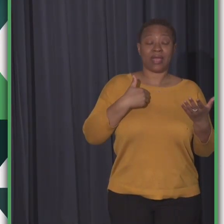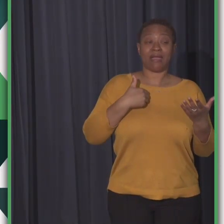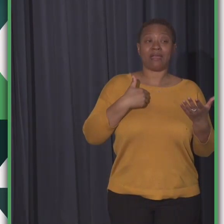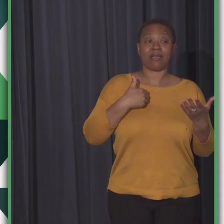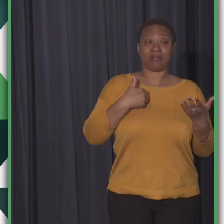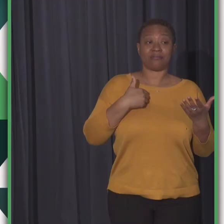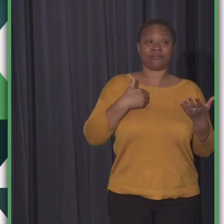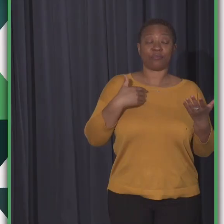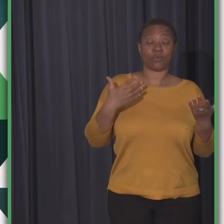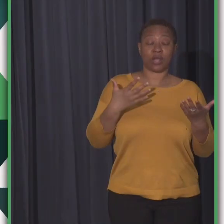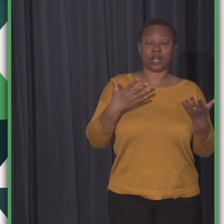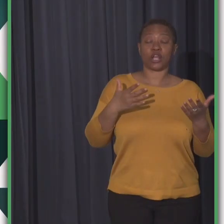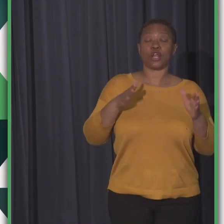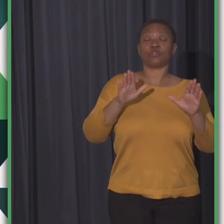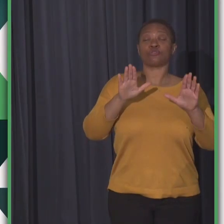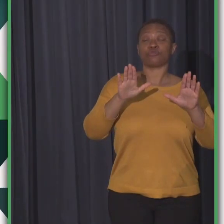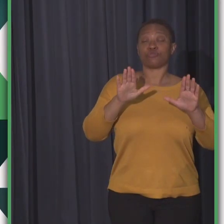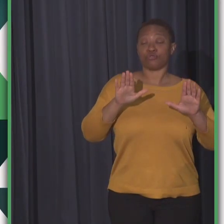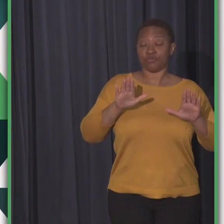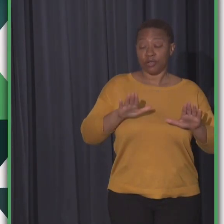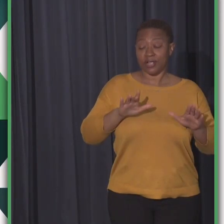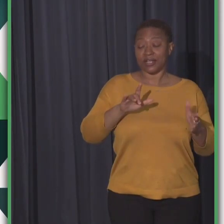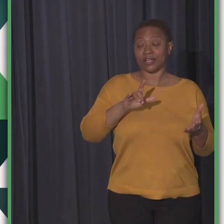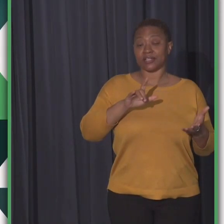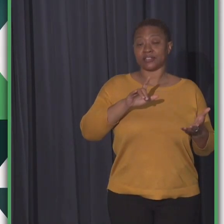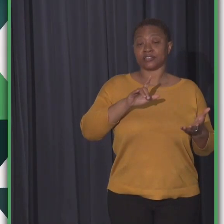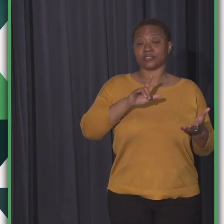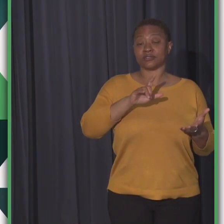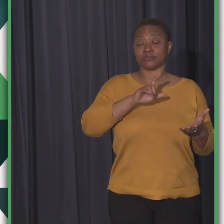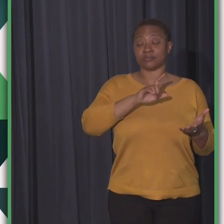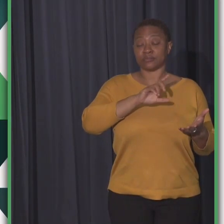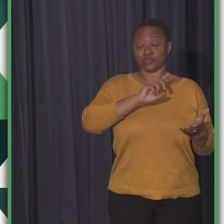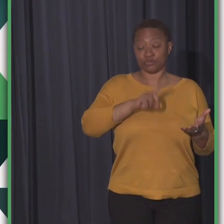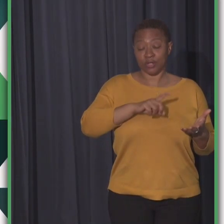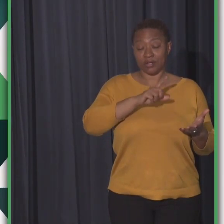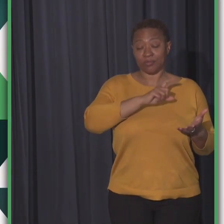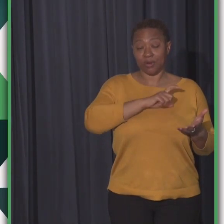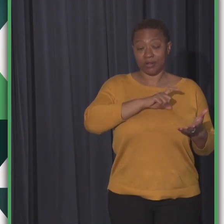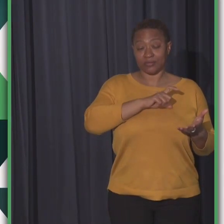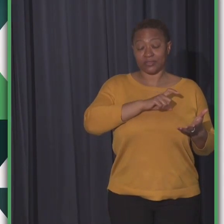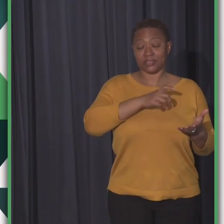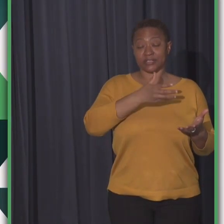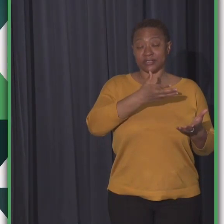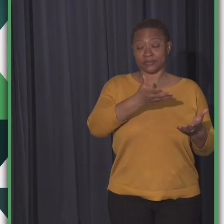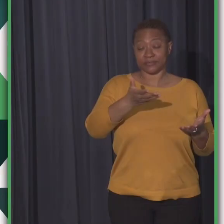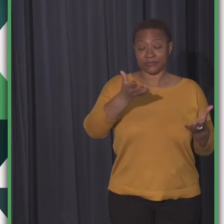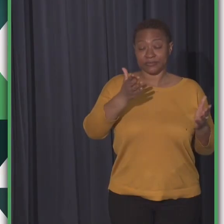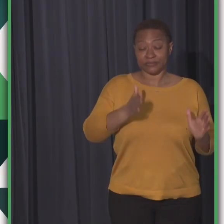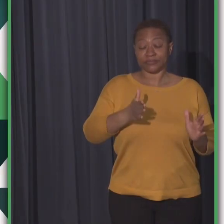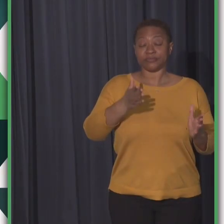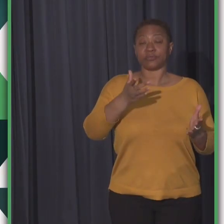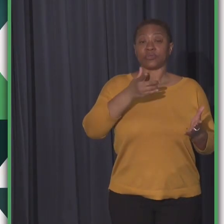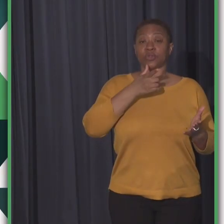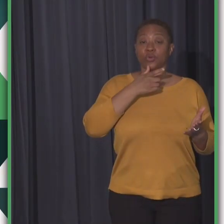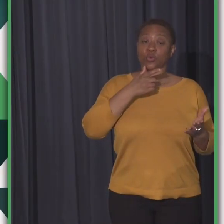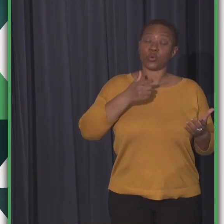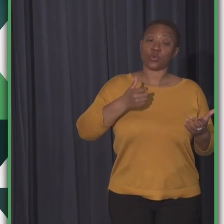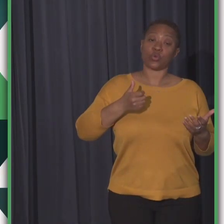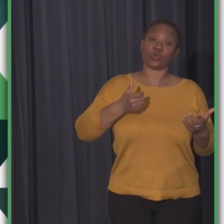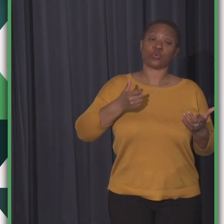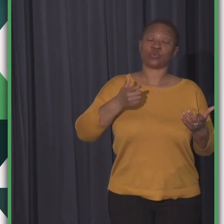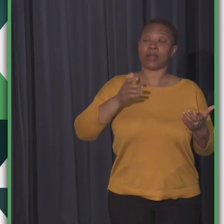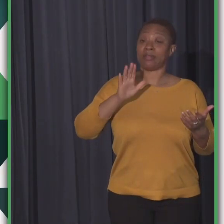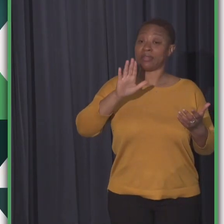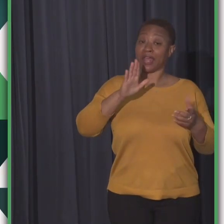great Detroit police officers out there, great police officers out there who have lived a